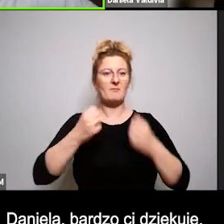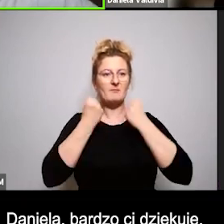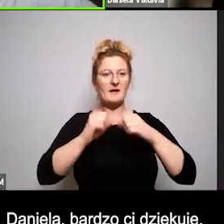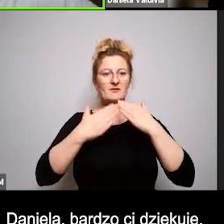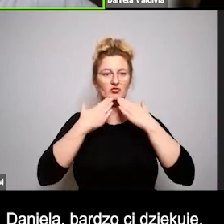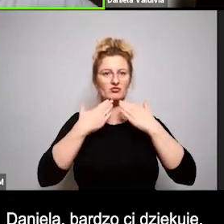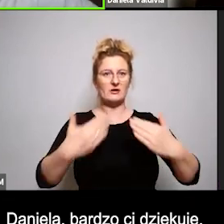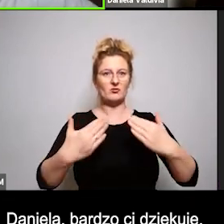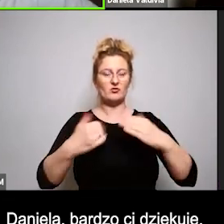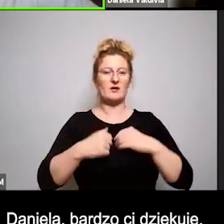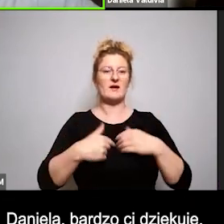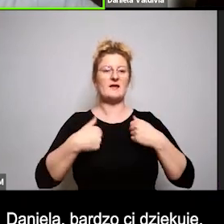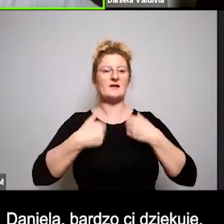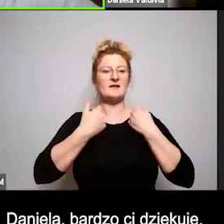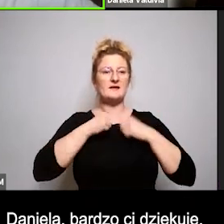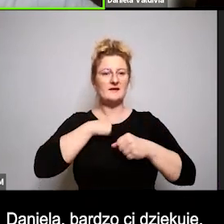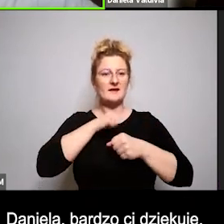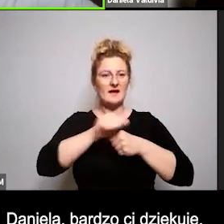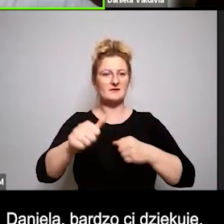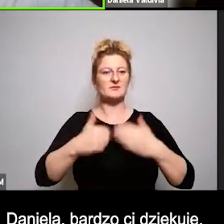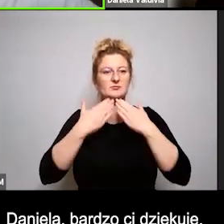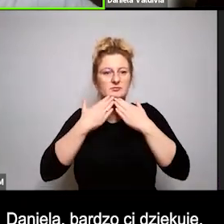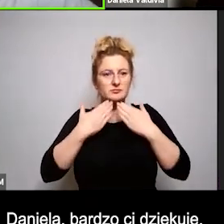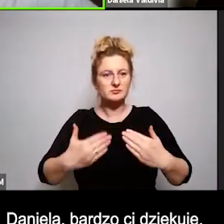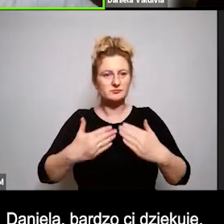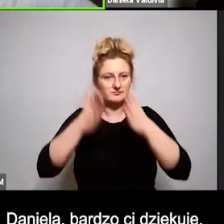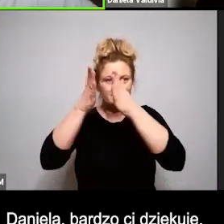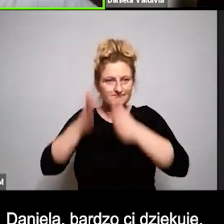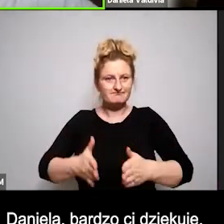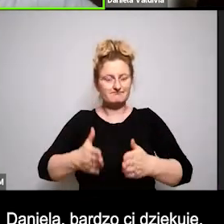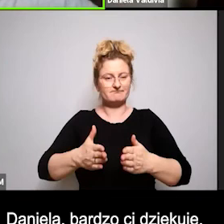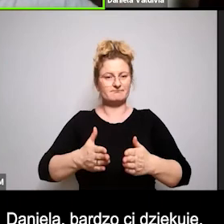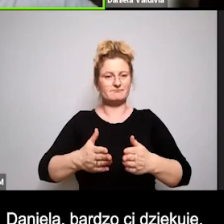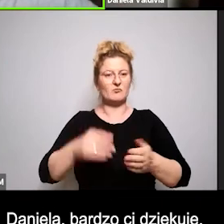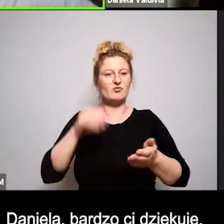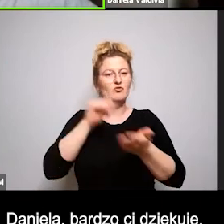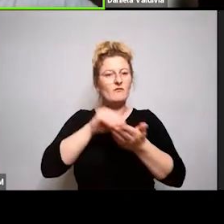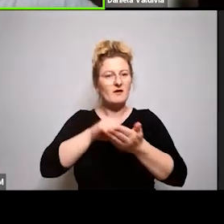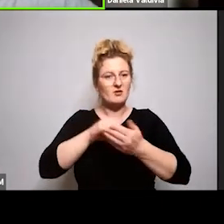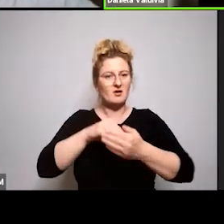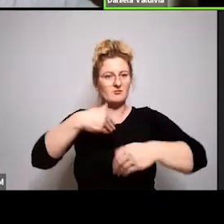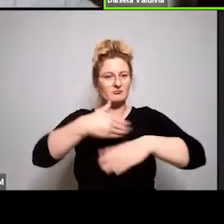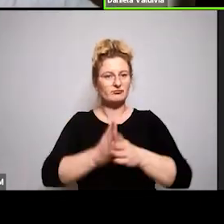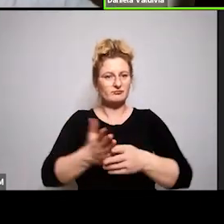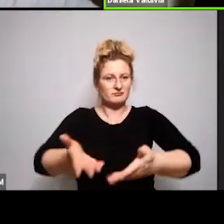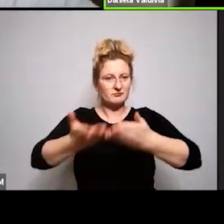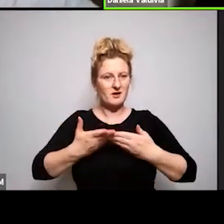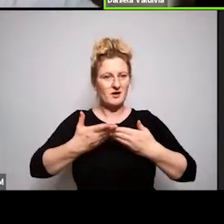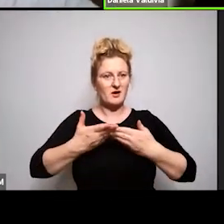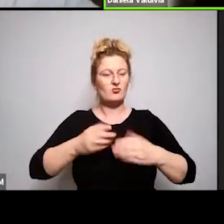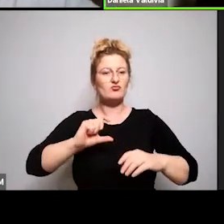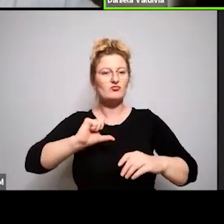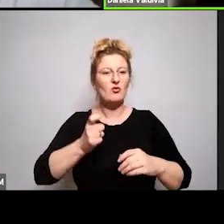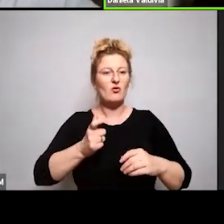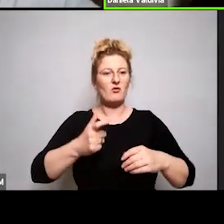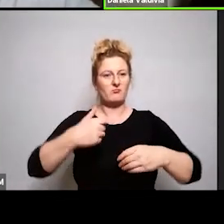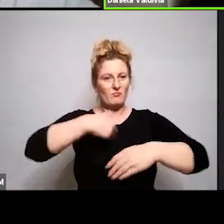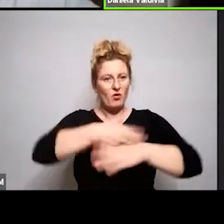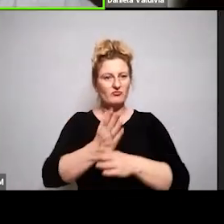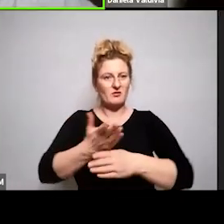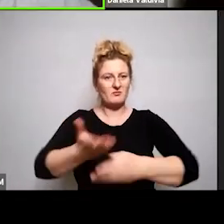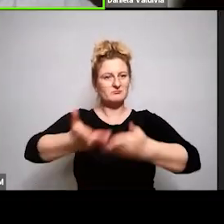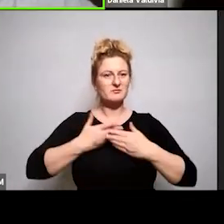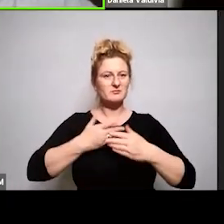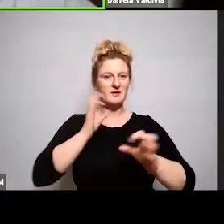and you have so much charisma. Really, thanks for this conversation. Thank you, guys. Thank you. I would also